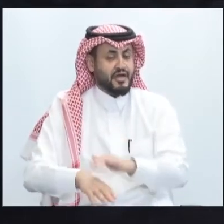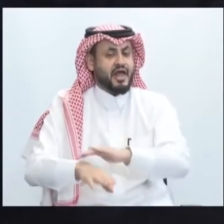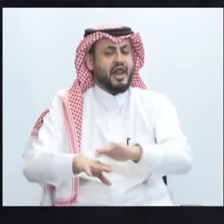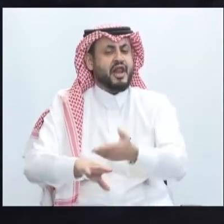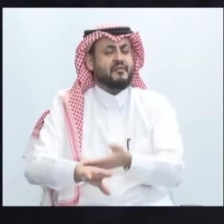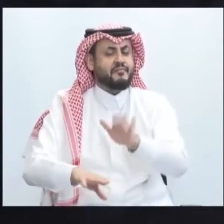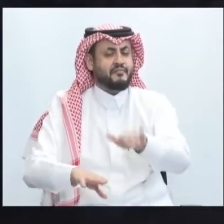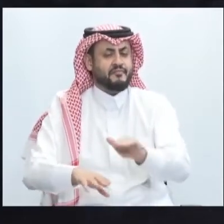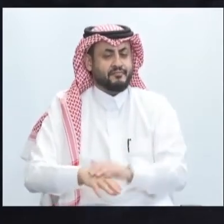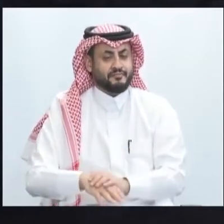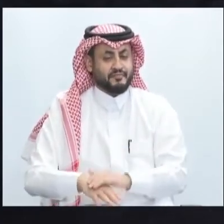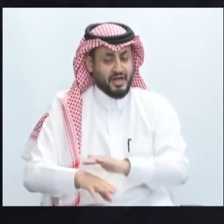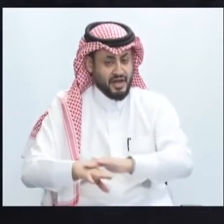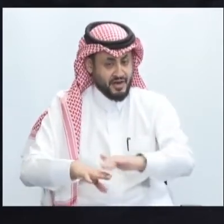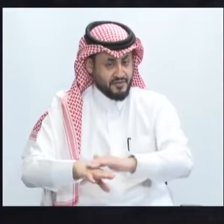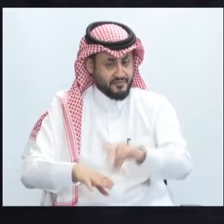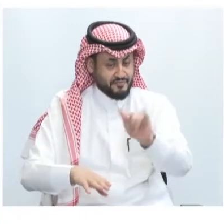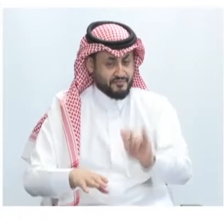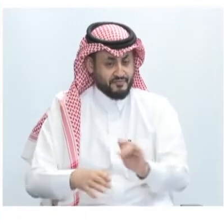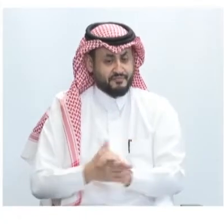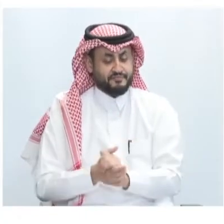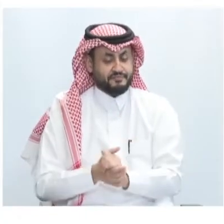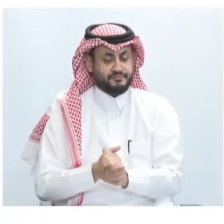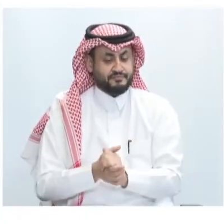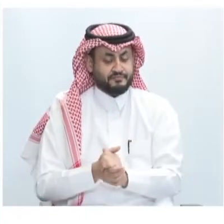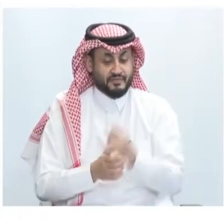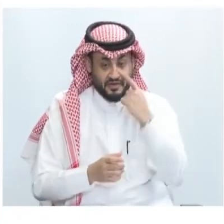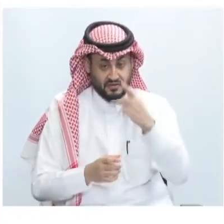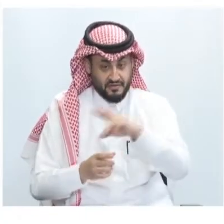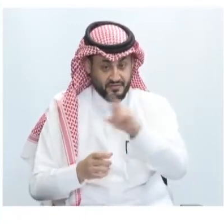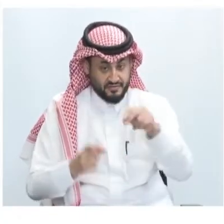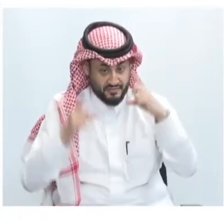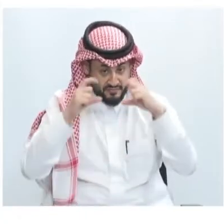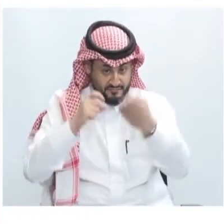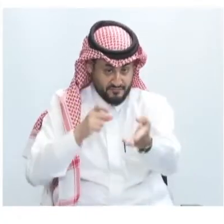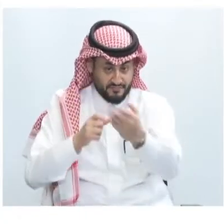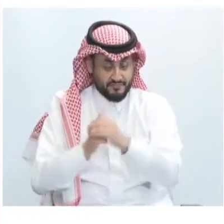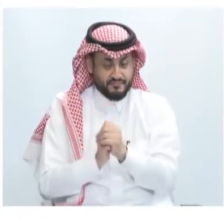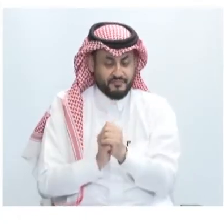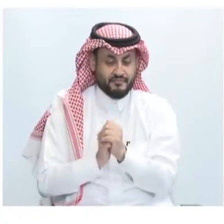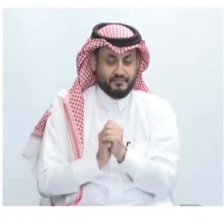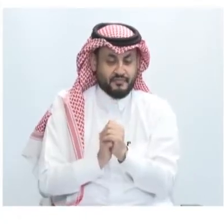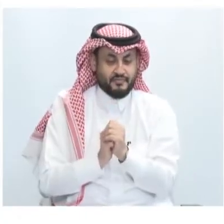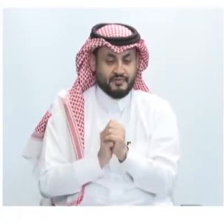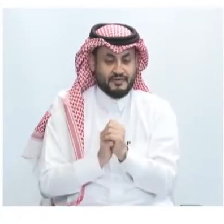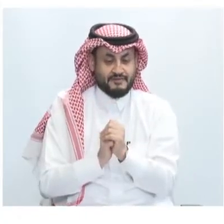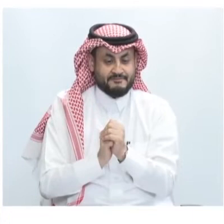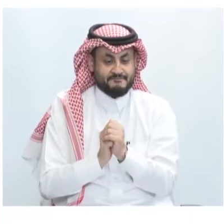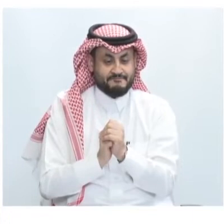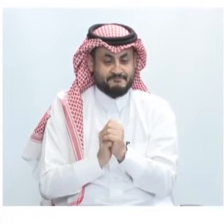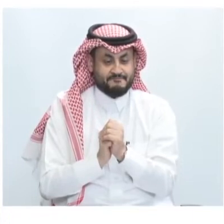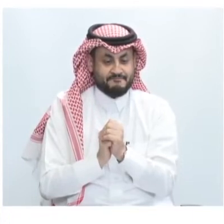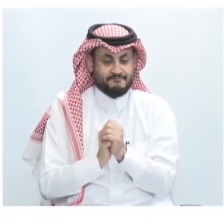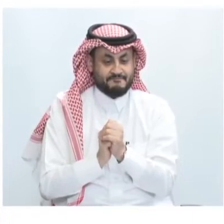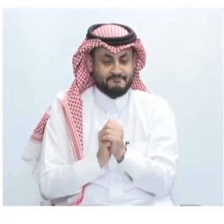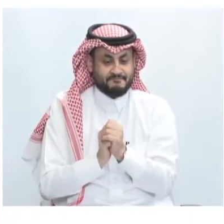the ground. On the ground. Excellent. If I say Y, also you will sit down on the ground. Okay,